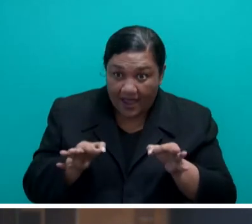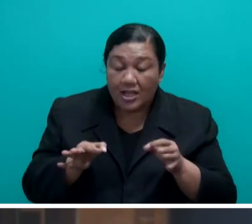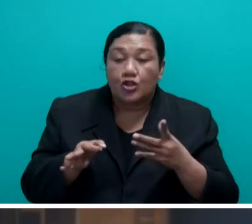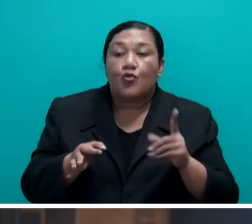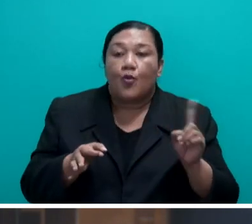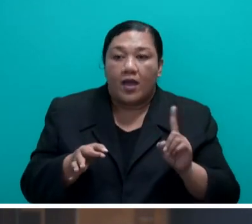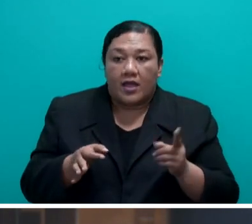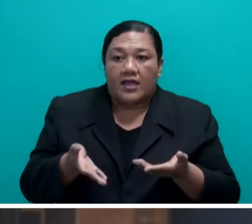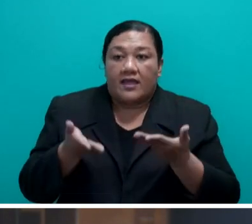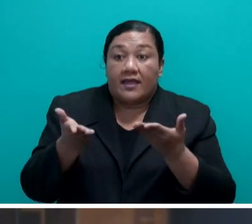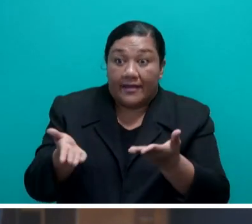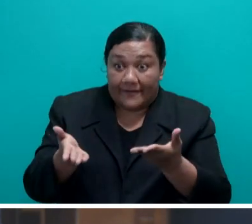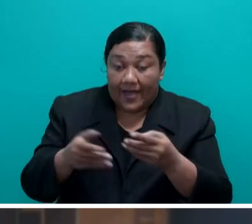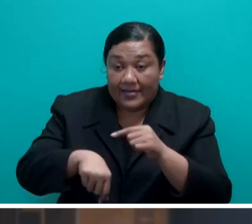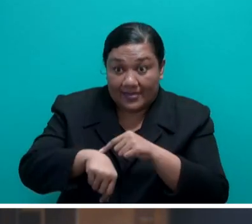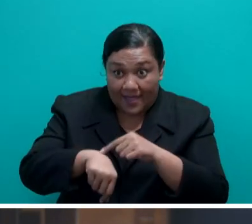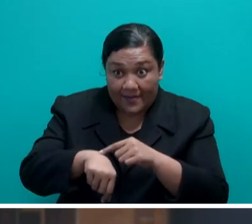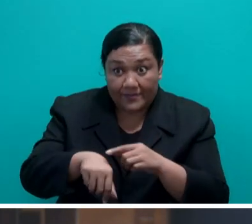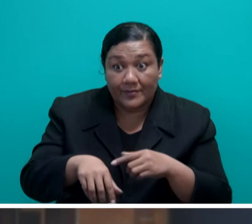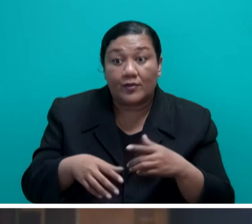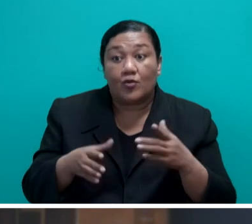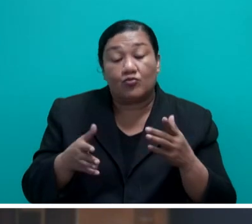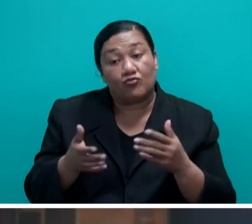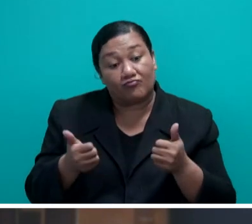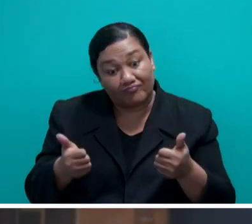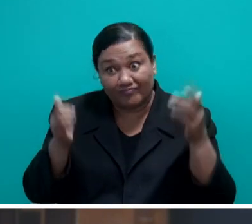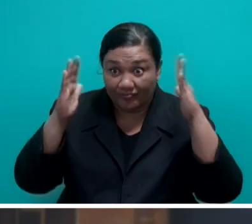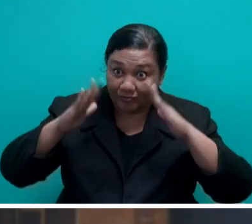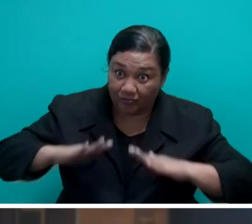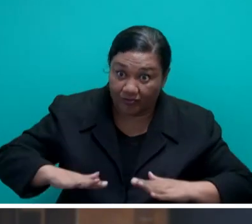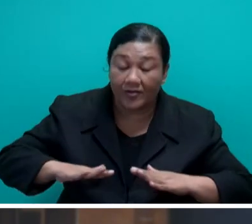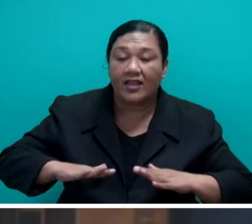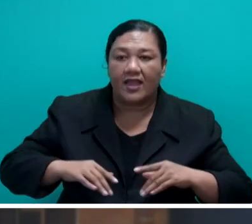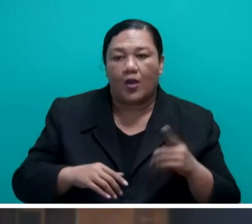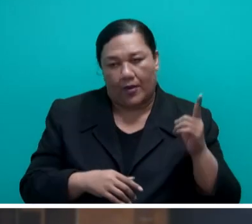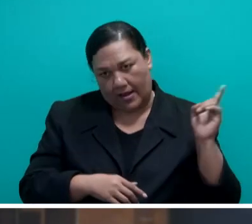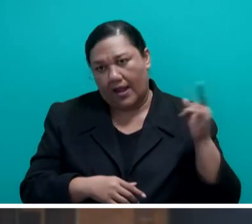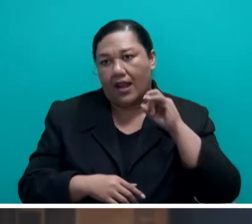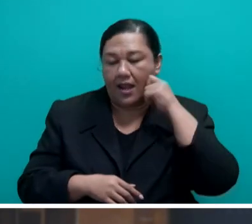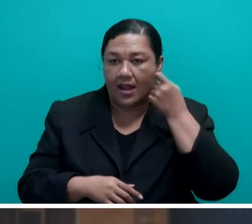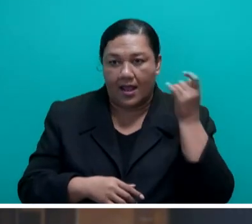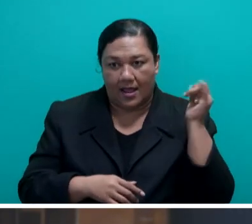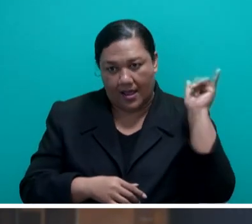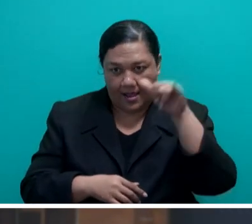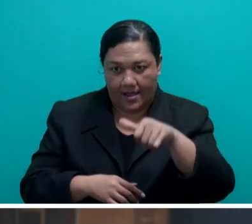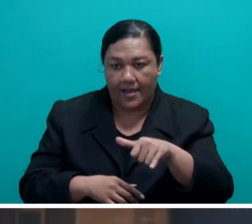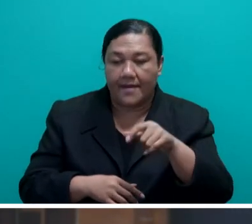recover and later on come. And they were supposed to have come this week, but as I mentioned this